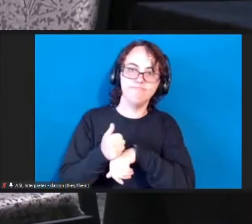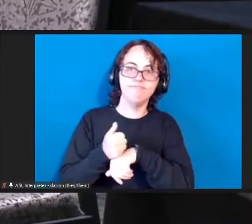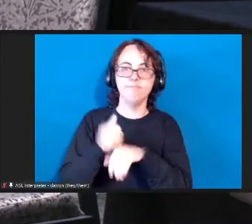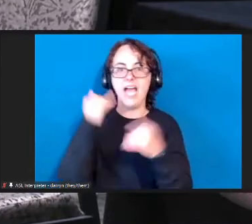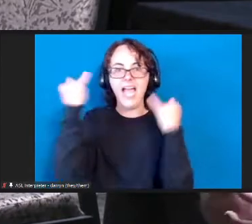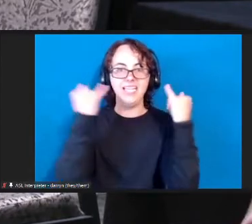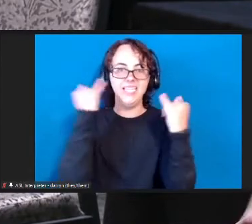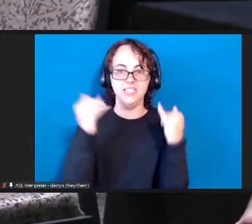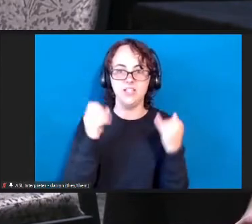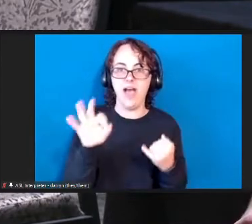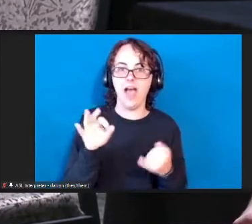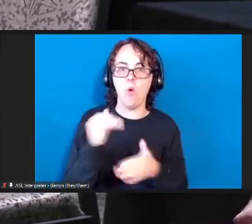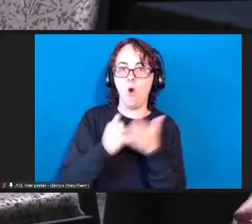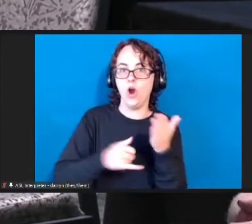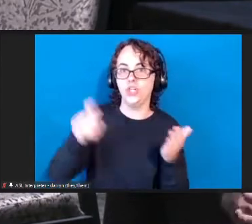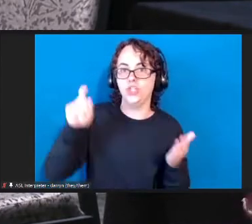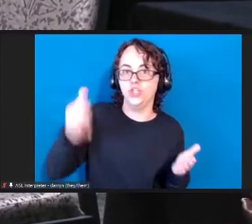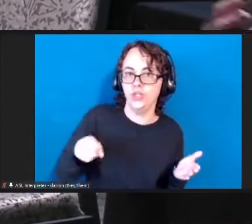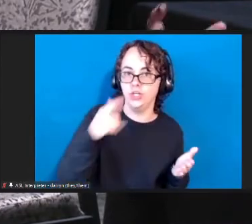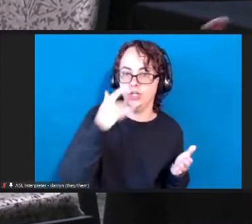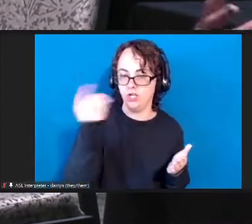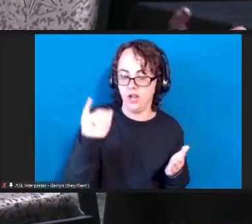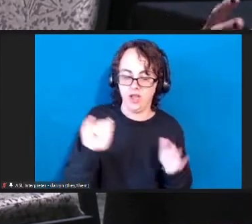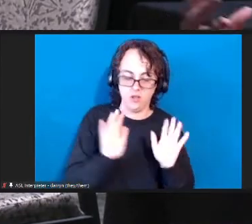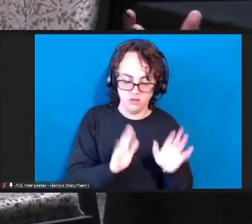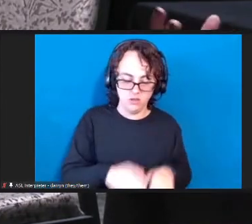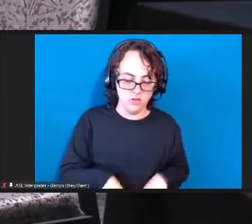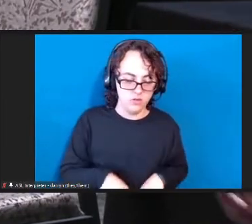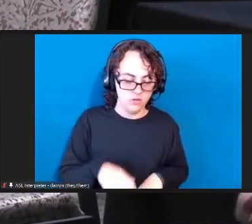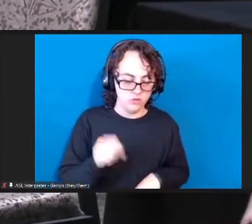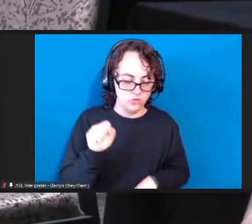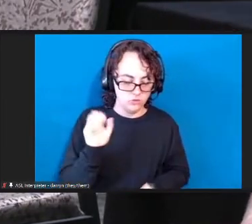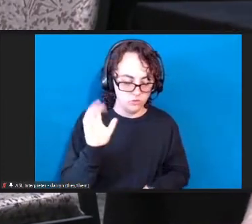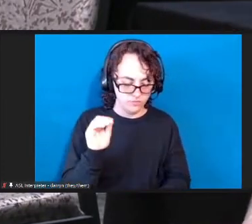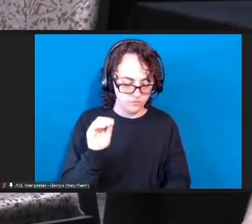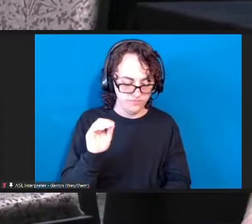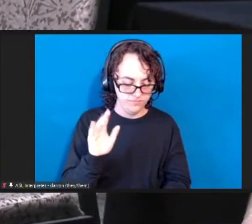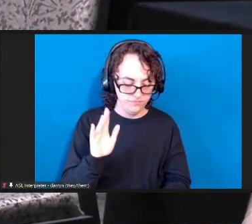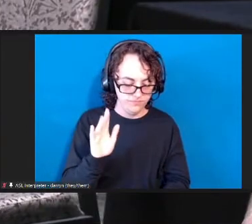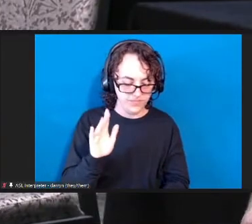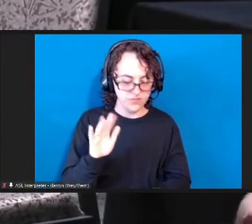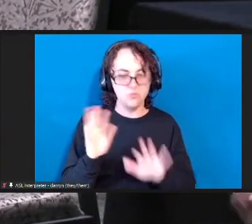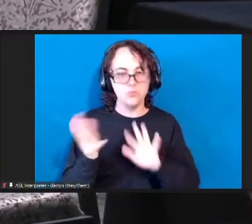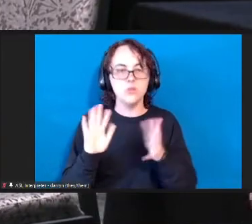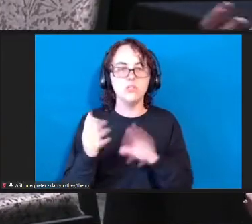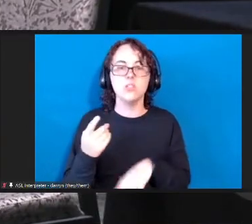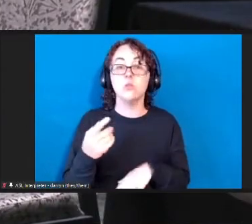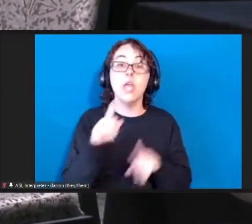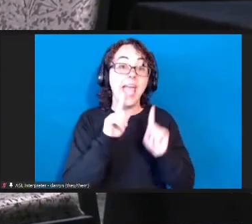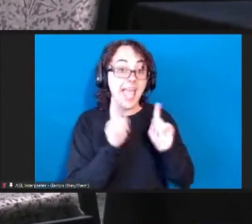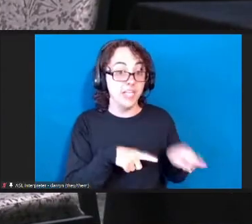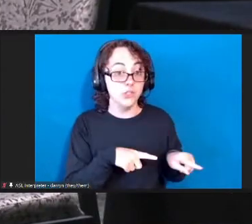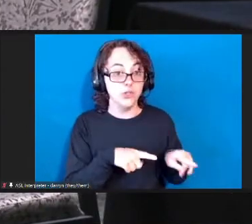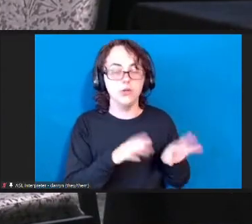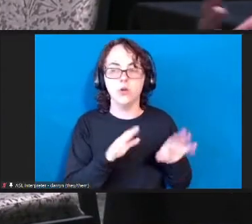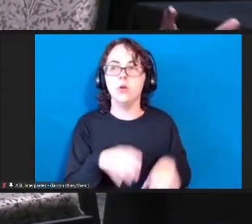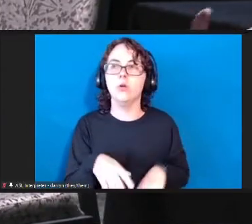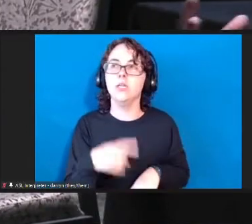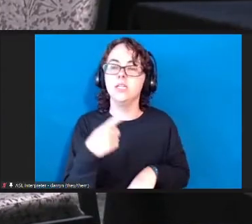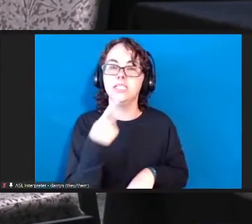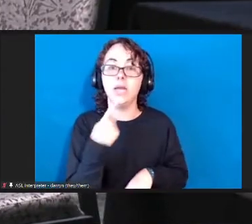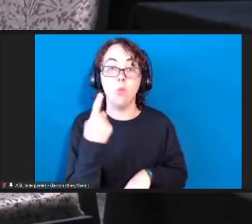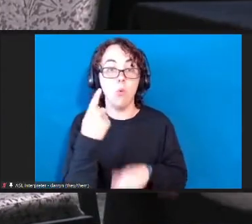And the answer was about a certain person that maybe their work was a little